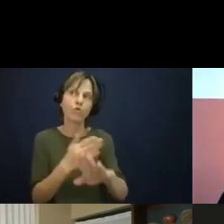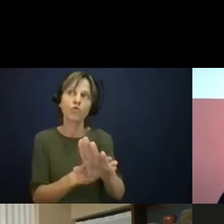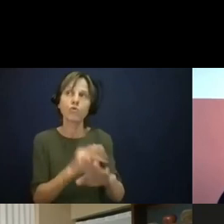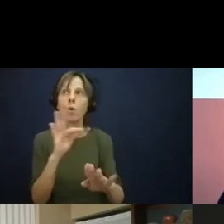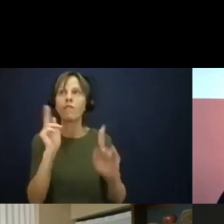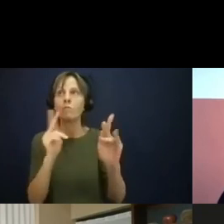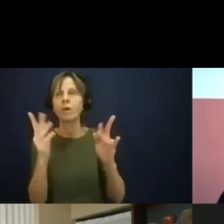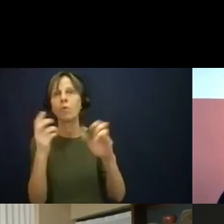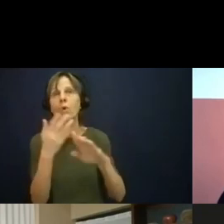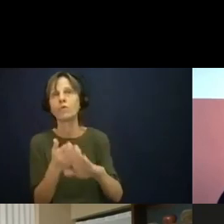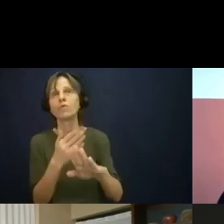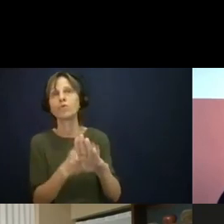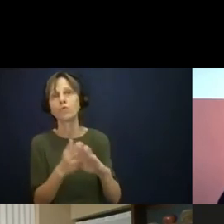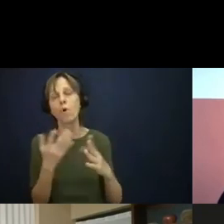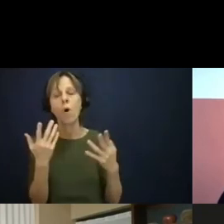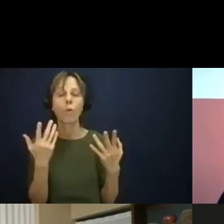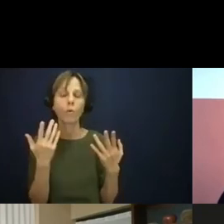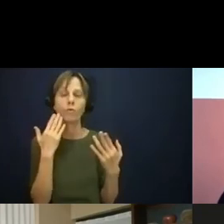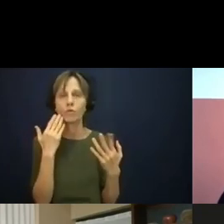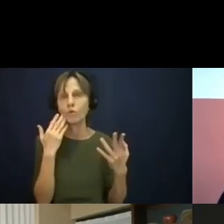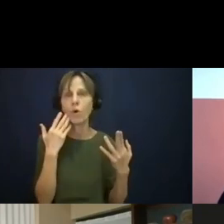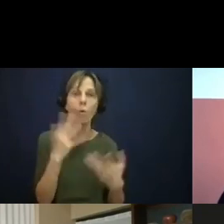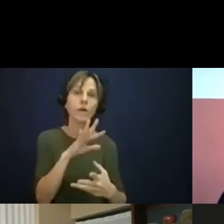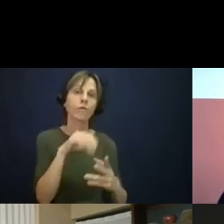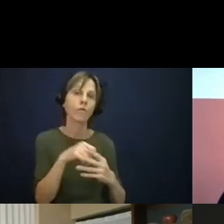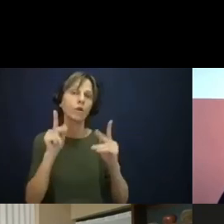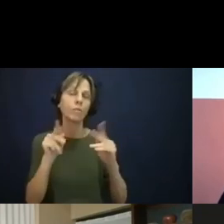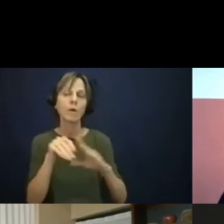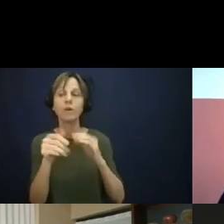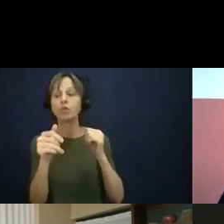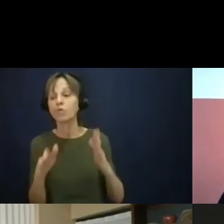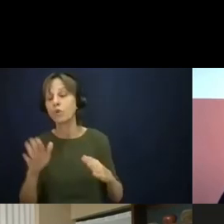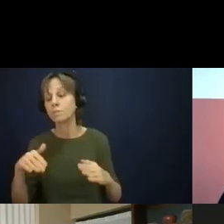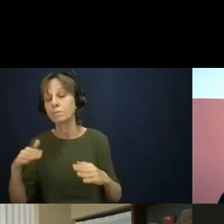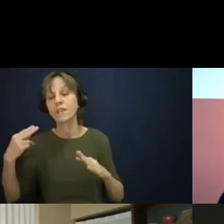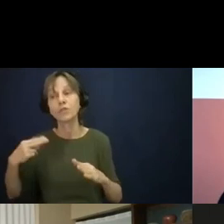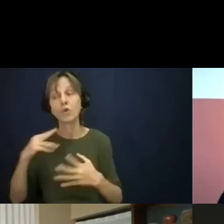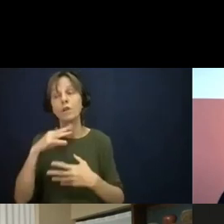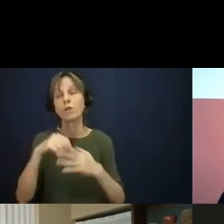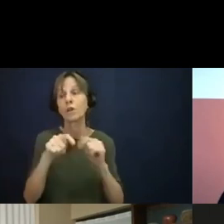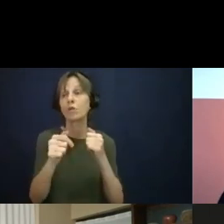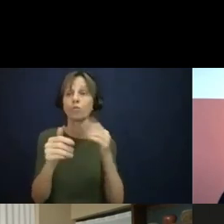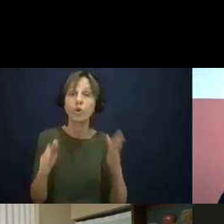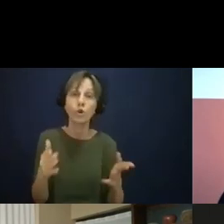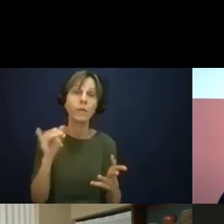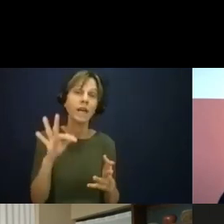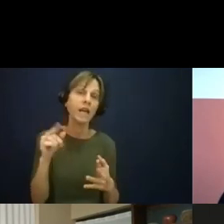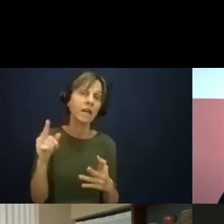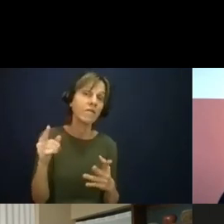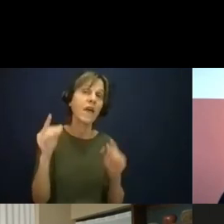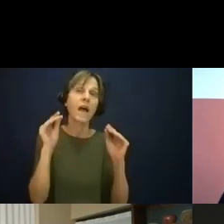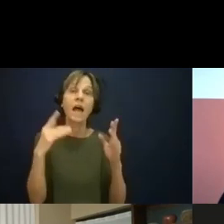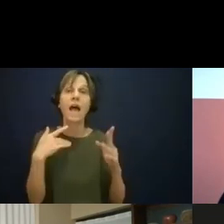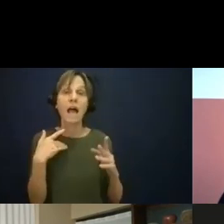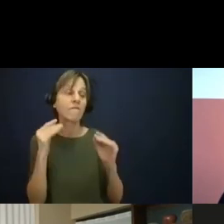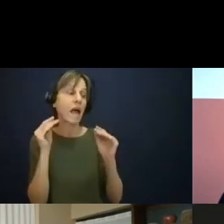to grow into this, you know, including people in the room that have not historically been included in the room, and if they have, it hasn't been in the right